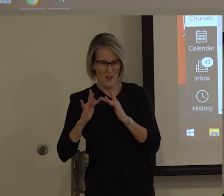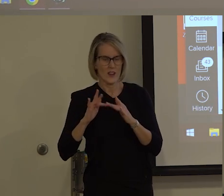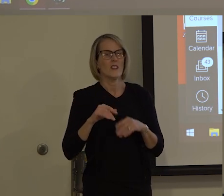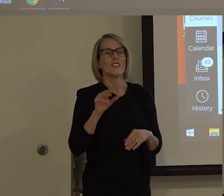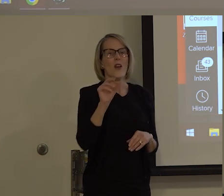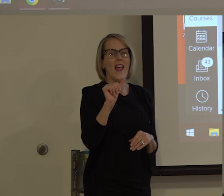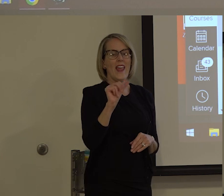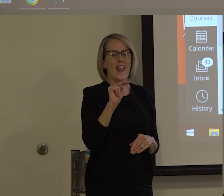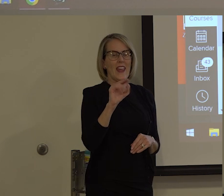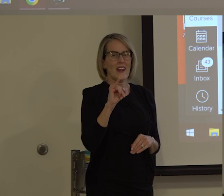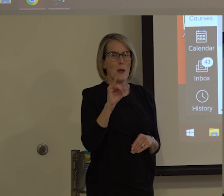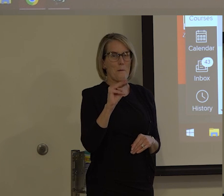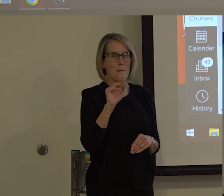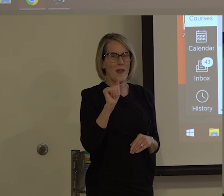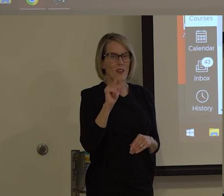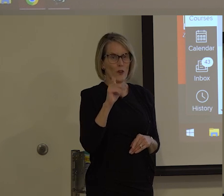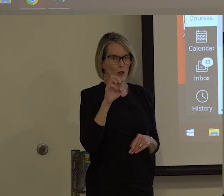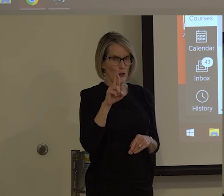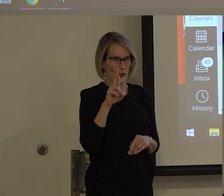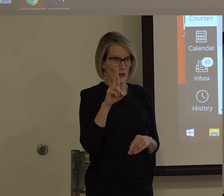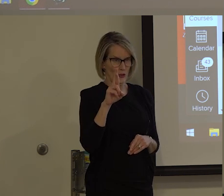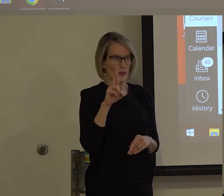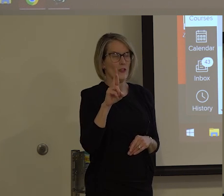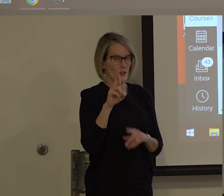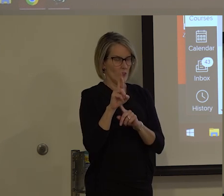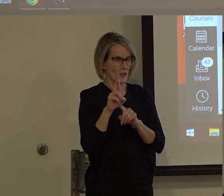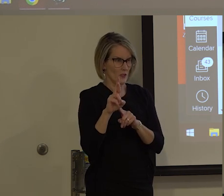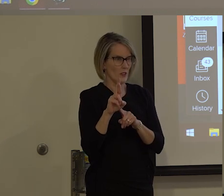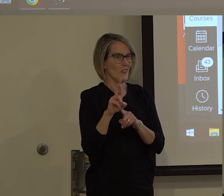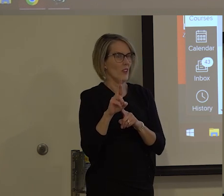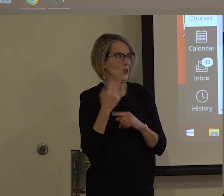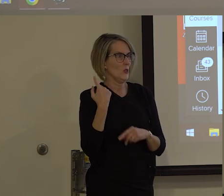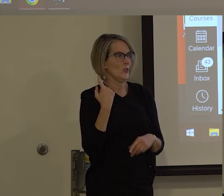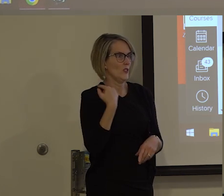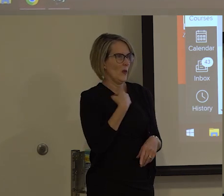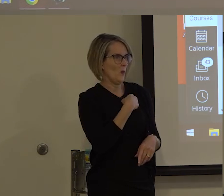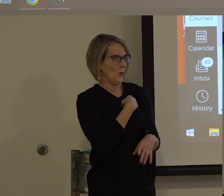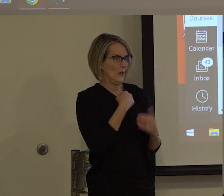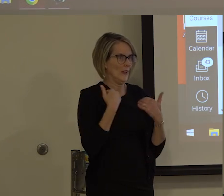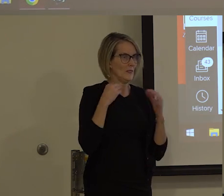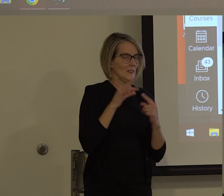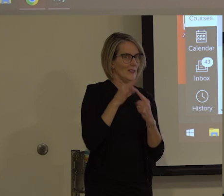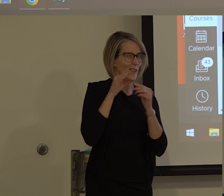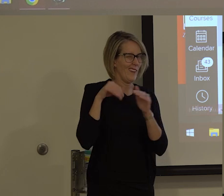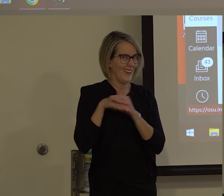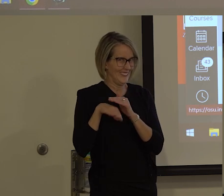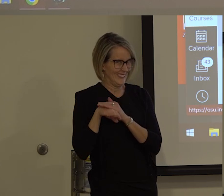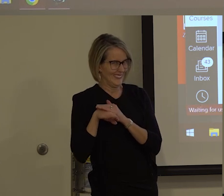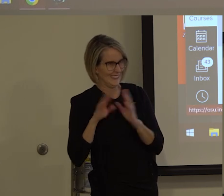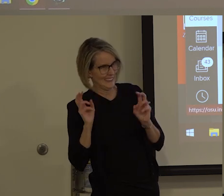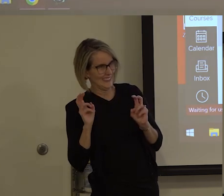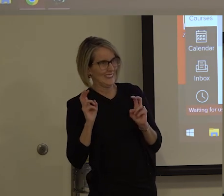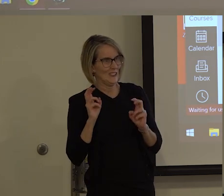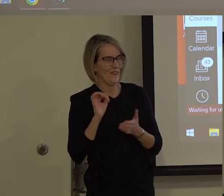Animator is not, again, we have gone through the exceptions of being able to have access to create stuff with this, so this also is from our